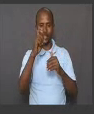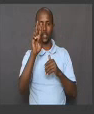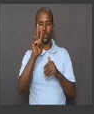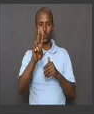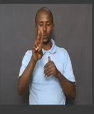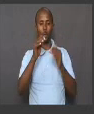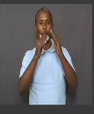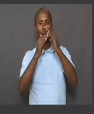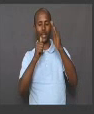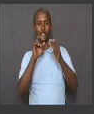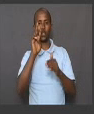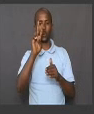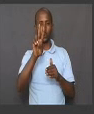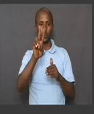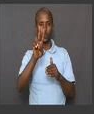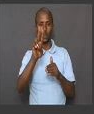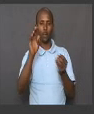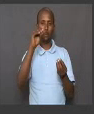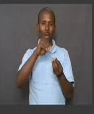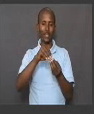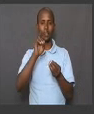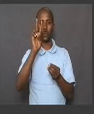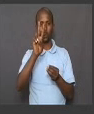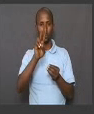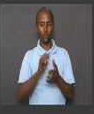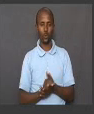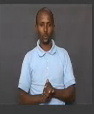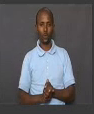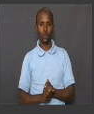3x2 minus 2 plus 2.